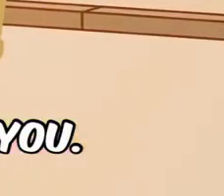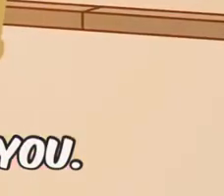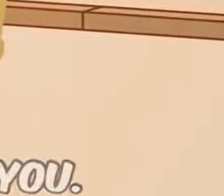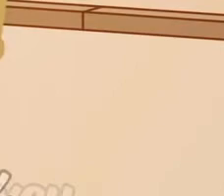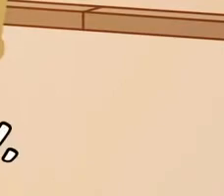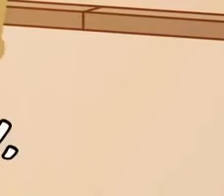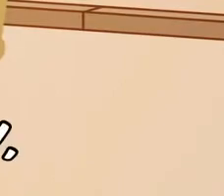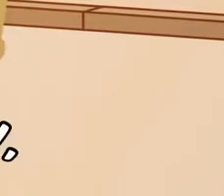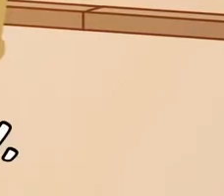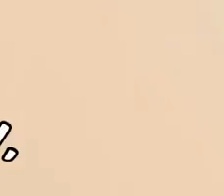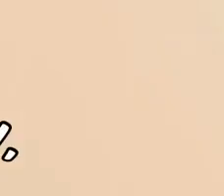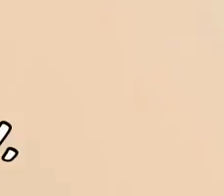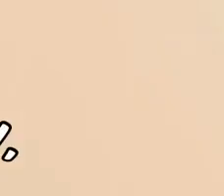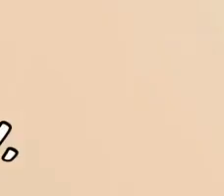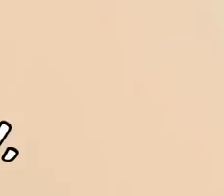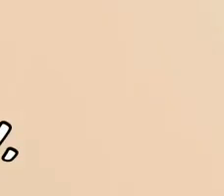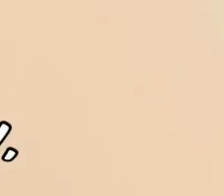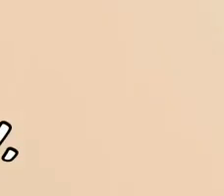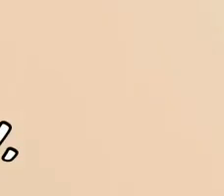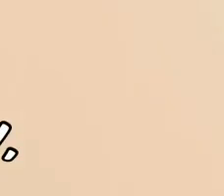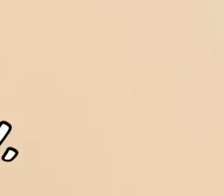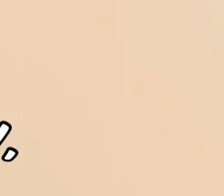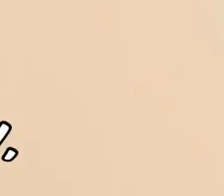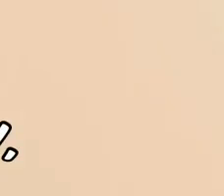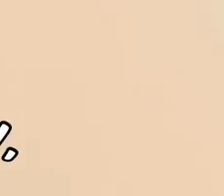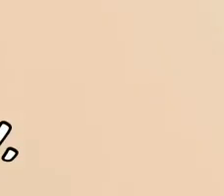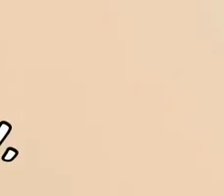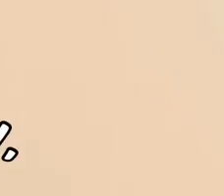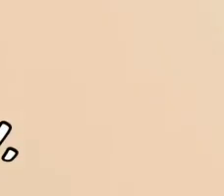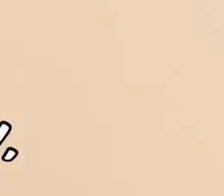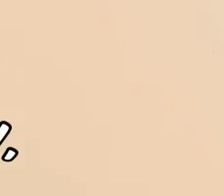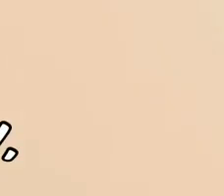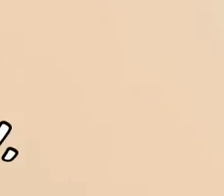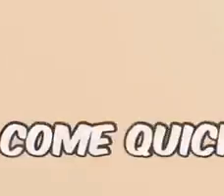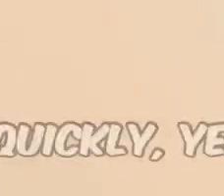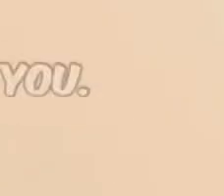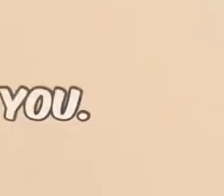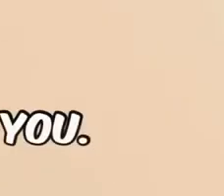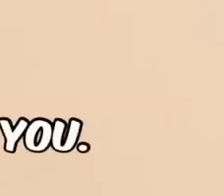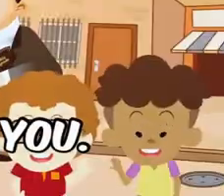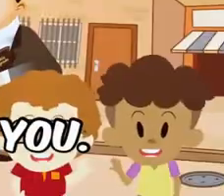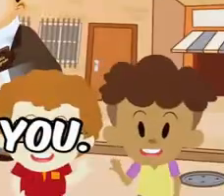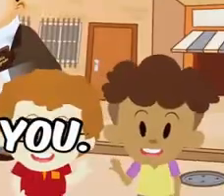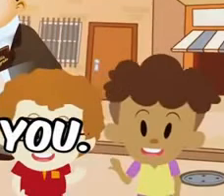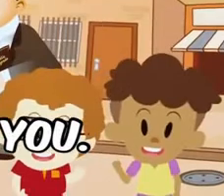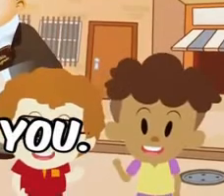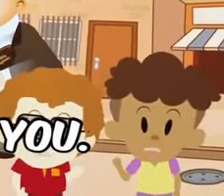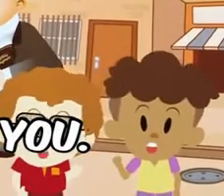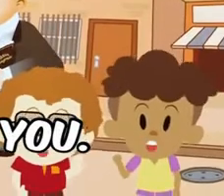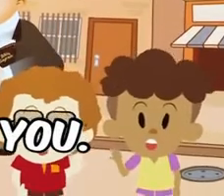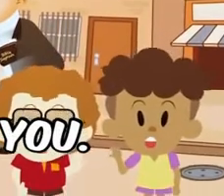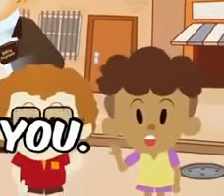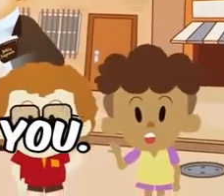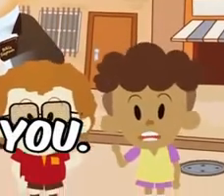you. So come quickly, yes, come quickly.